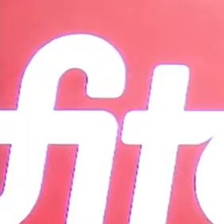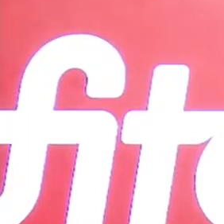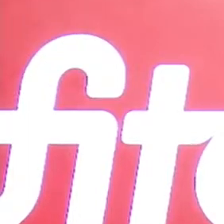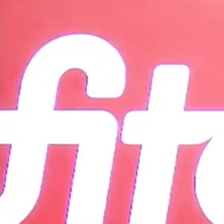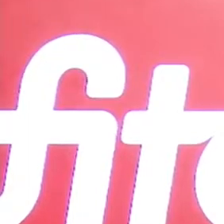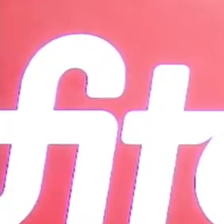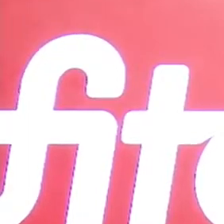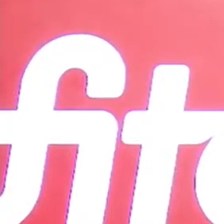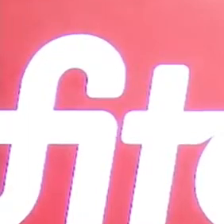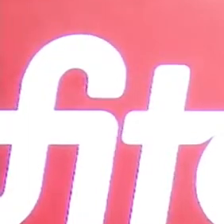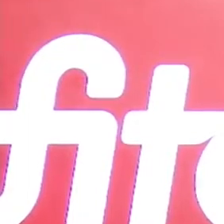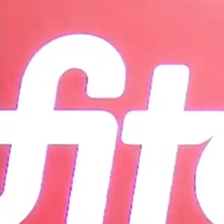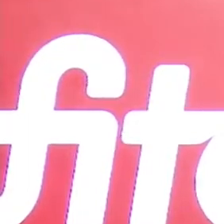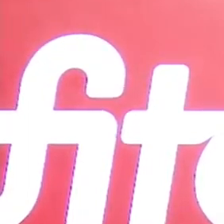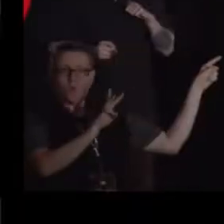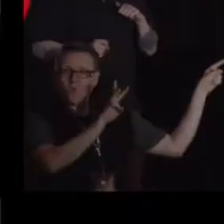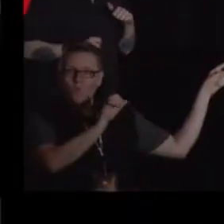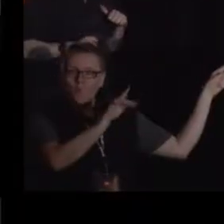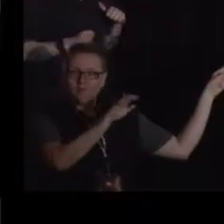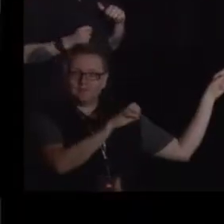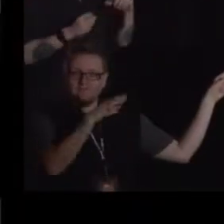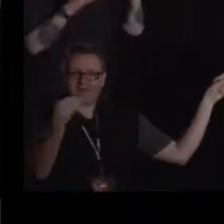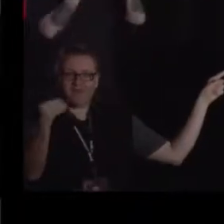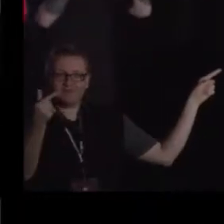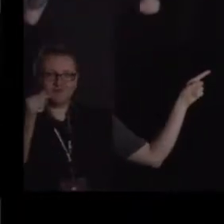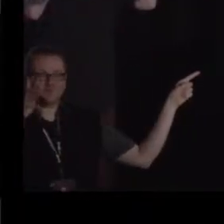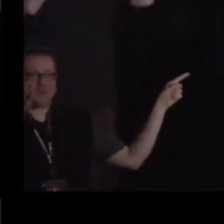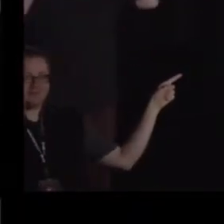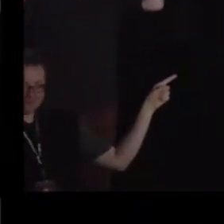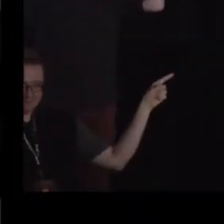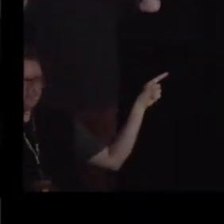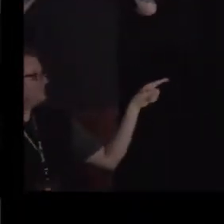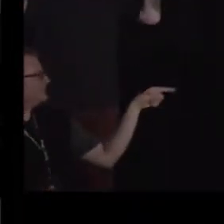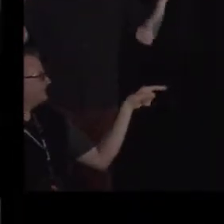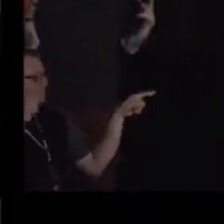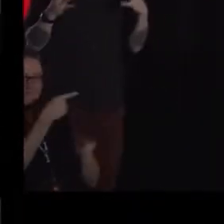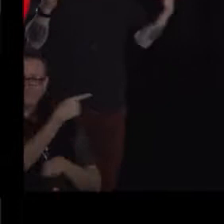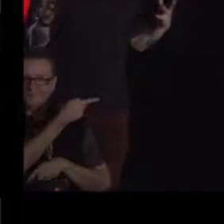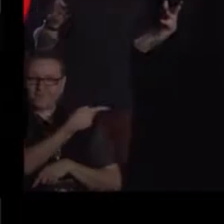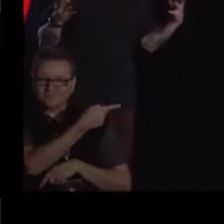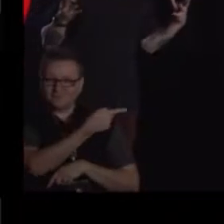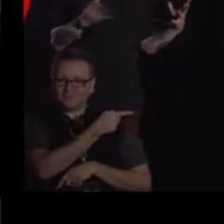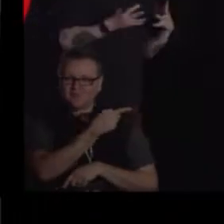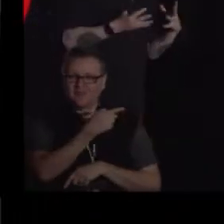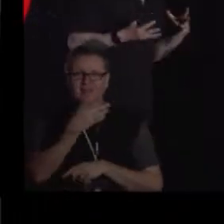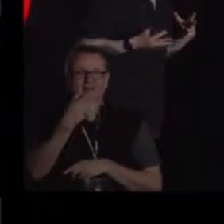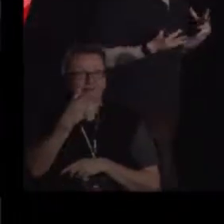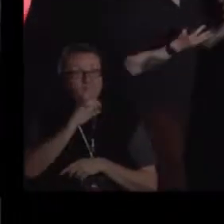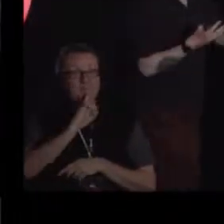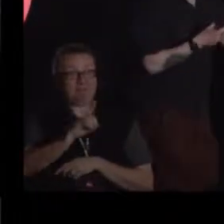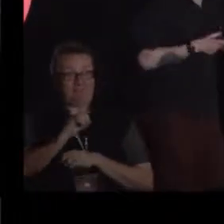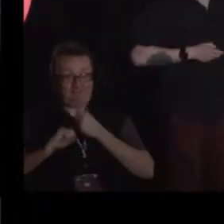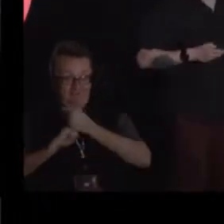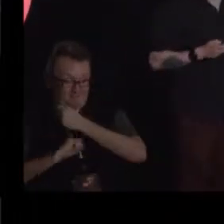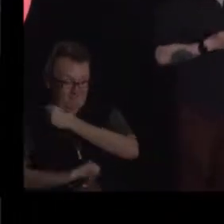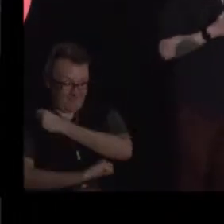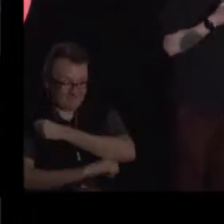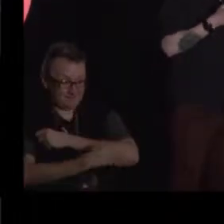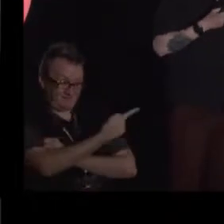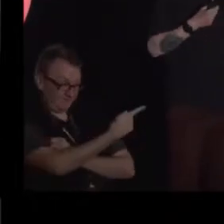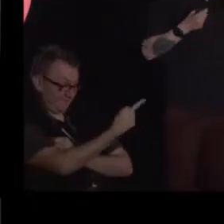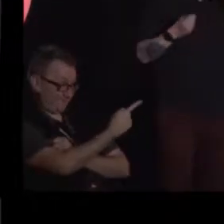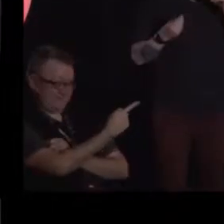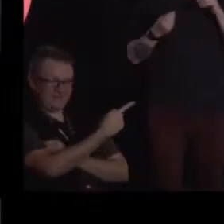is these two guys, which is Wallace and Gromit. And that's because the base, the HQ of Wallace and Gromit,